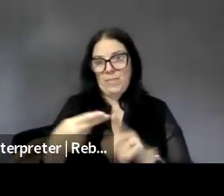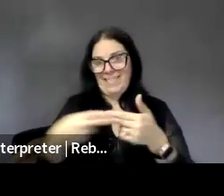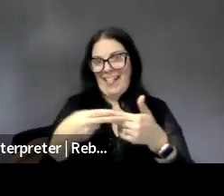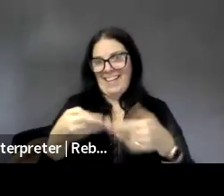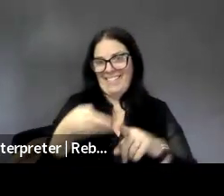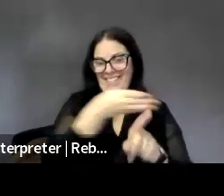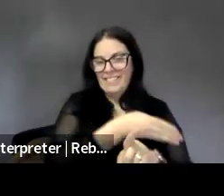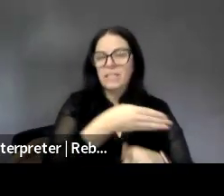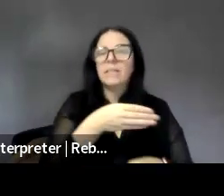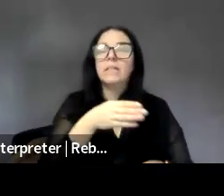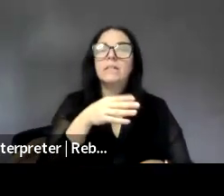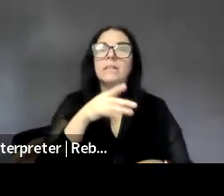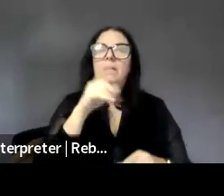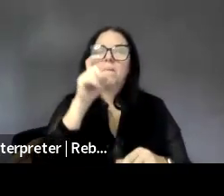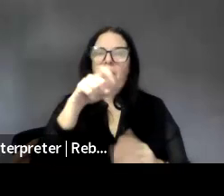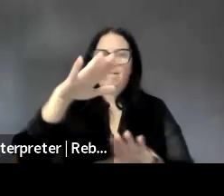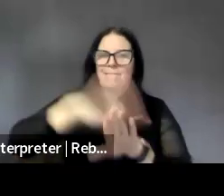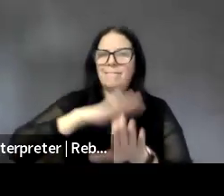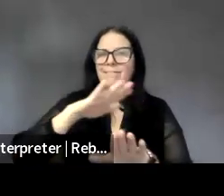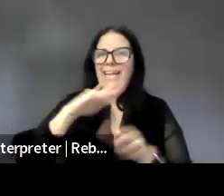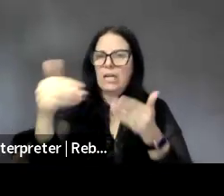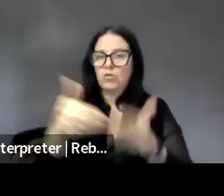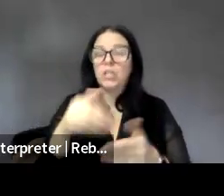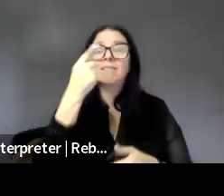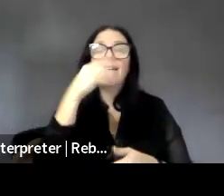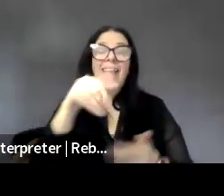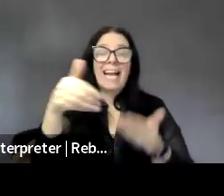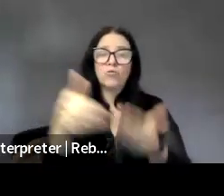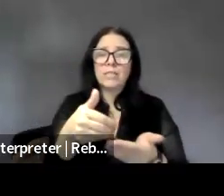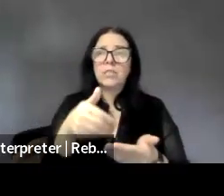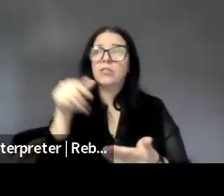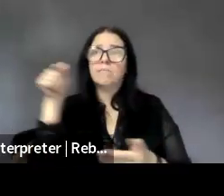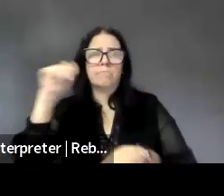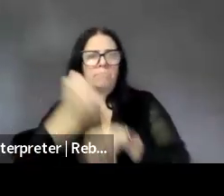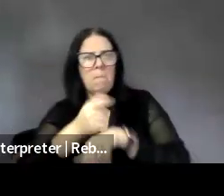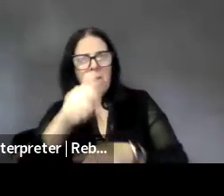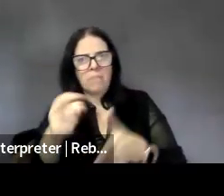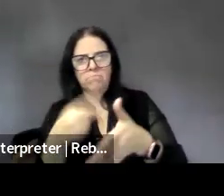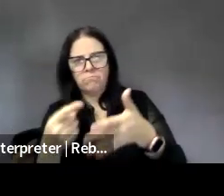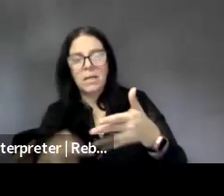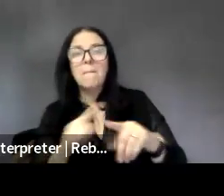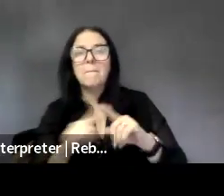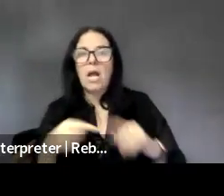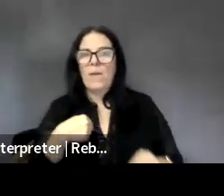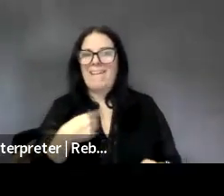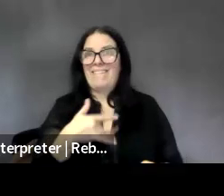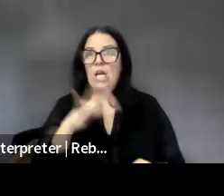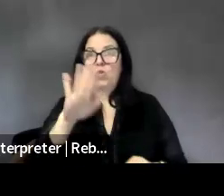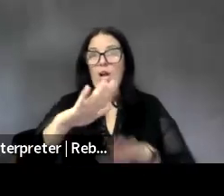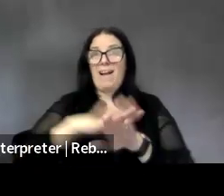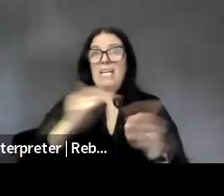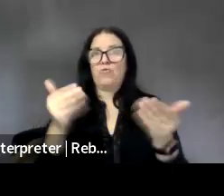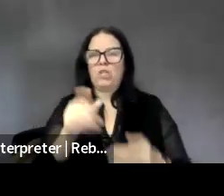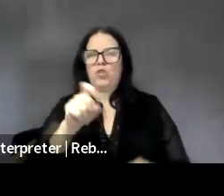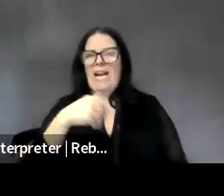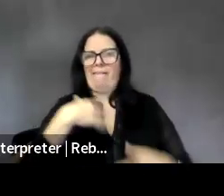your introduction. Now, they don't tell you a set format for the introduction, but we feel like this covers all the bases, and we've seen a number